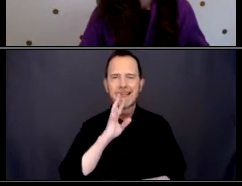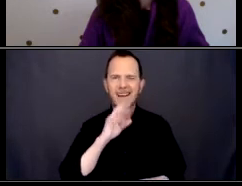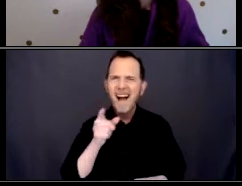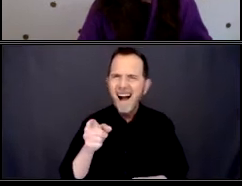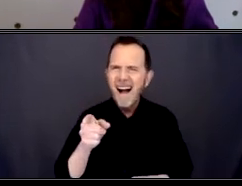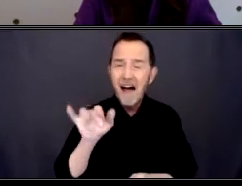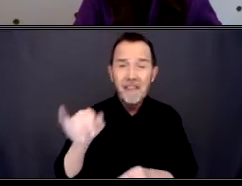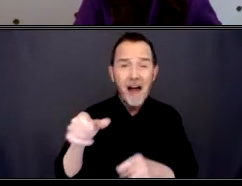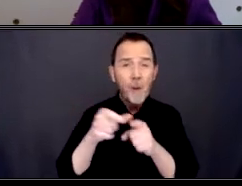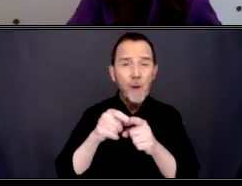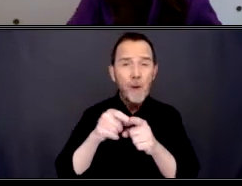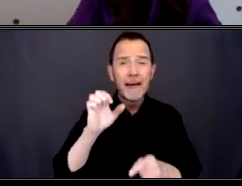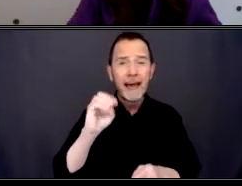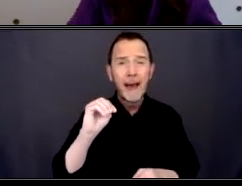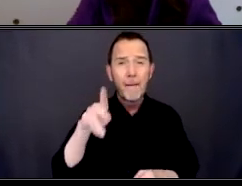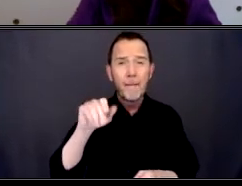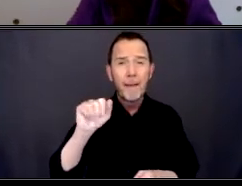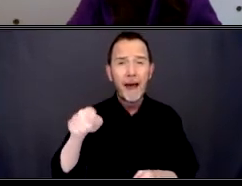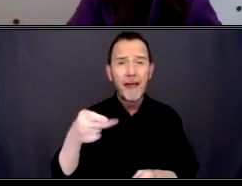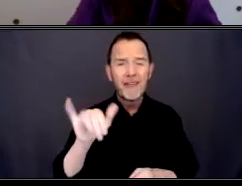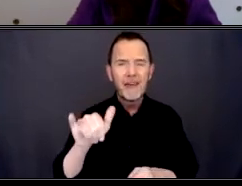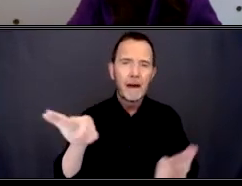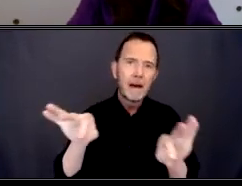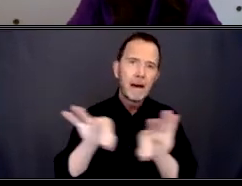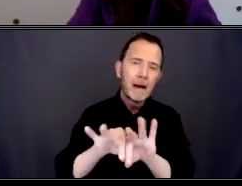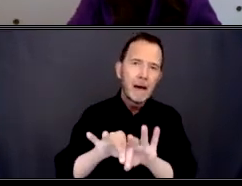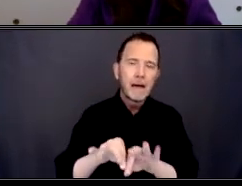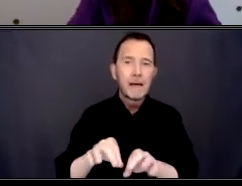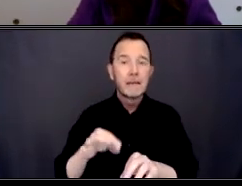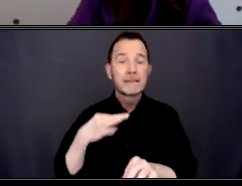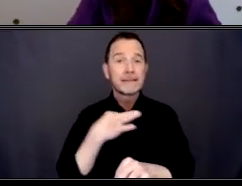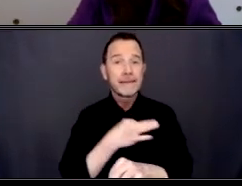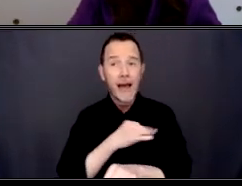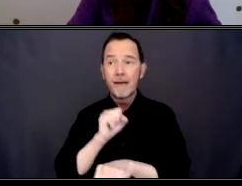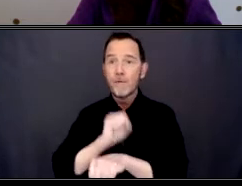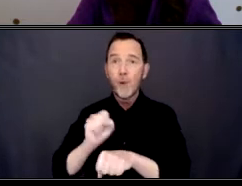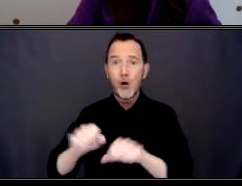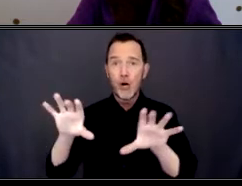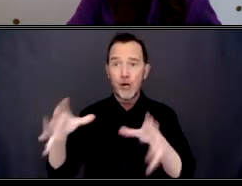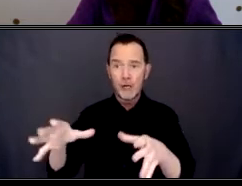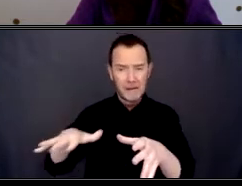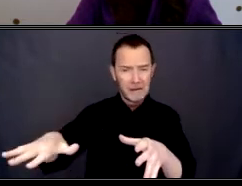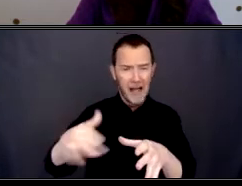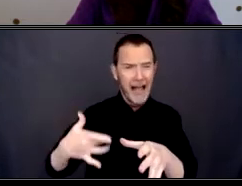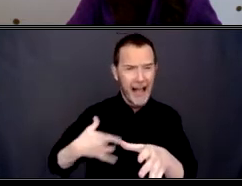the strongest workforces are the ones where there's empathy all around. Hale, you wanted to add?